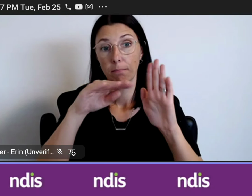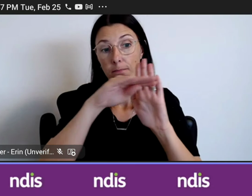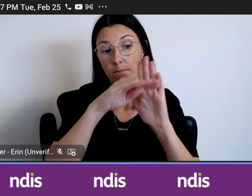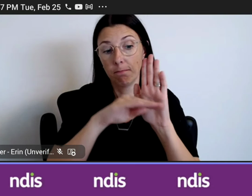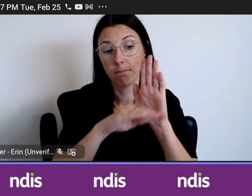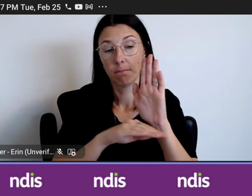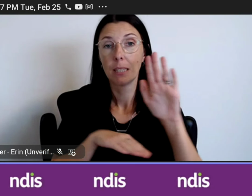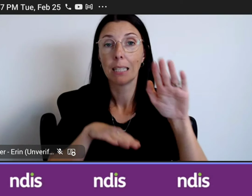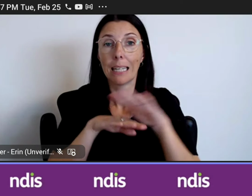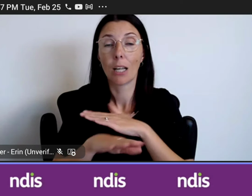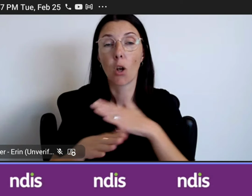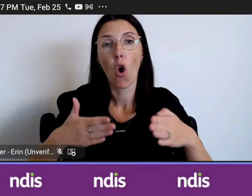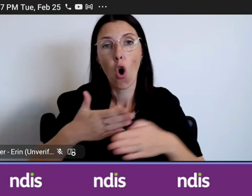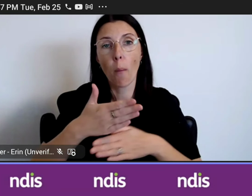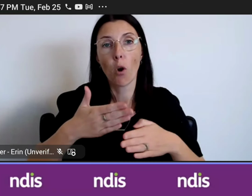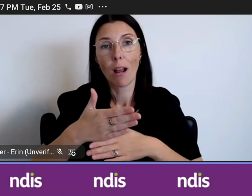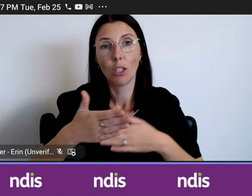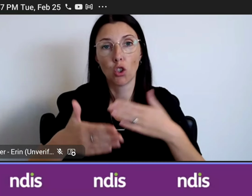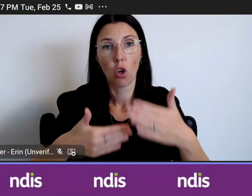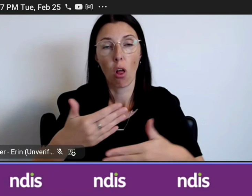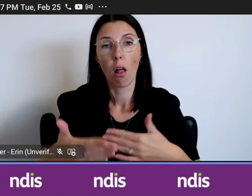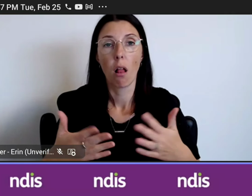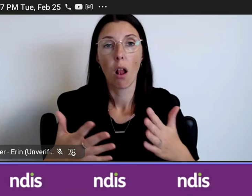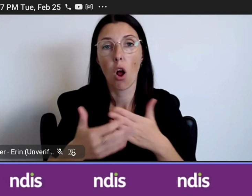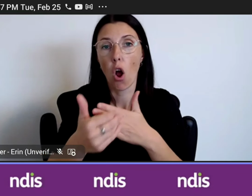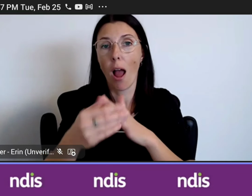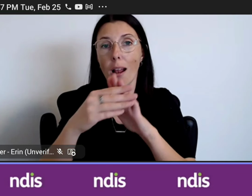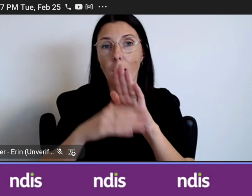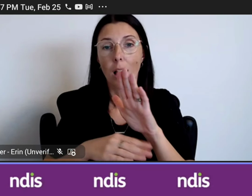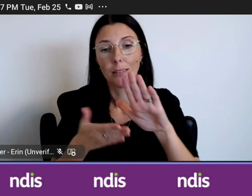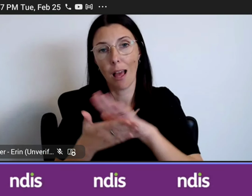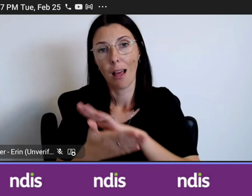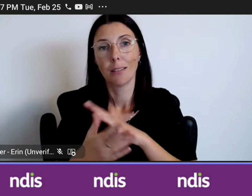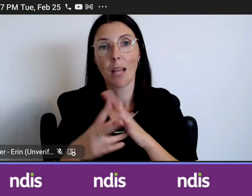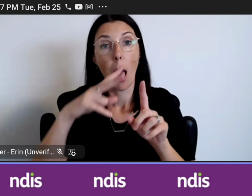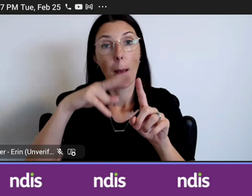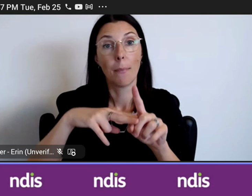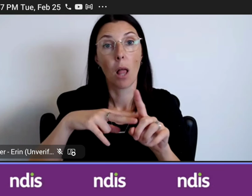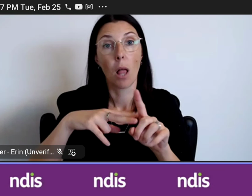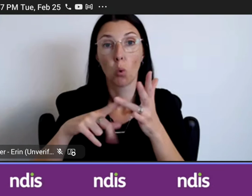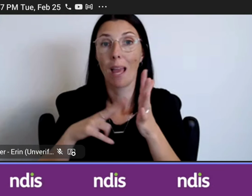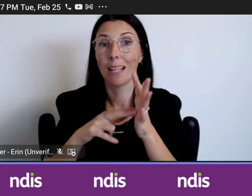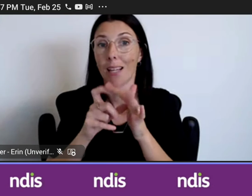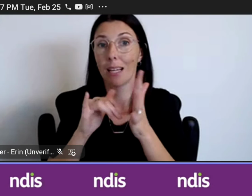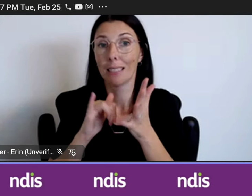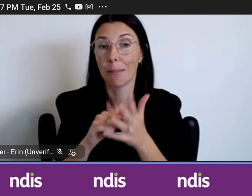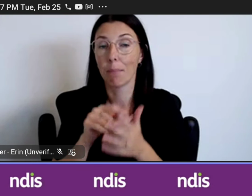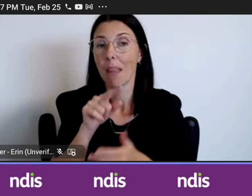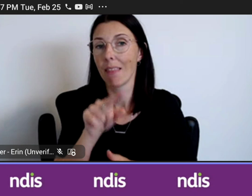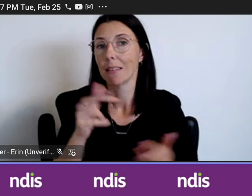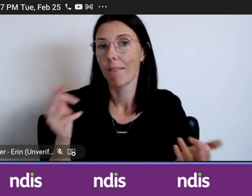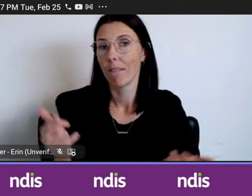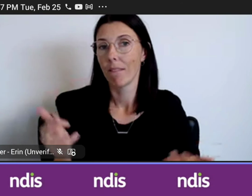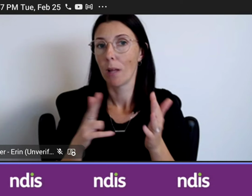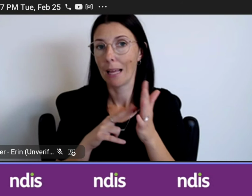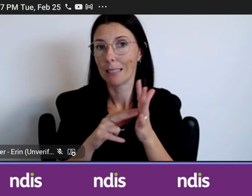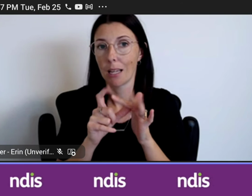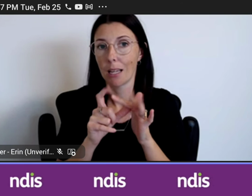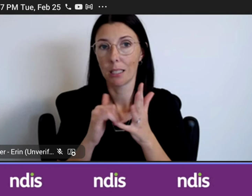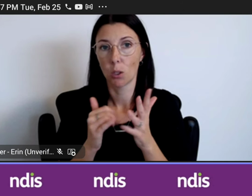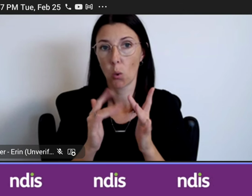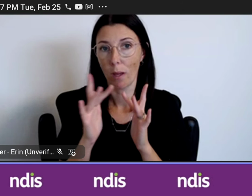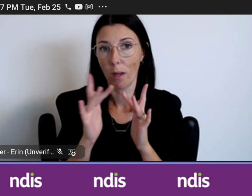operational guidelines under the Applying to the NDIS, which is available on the NDIS website. So for